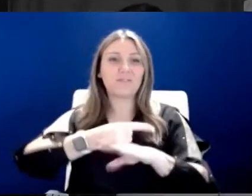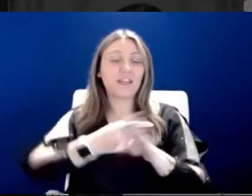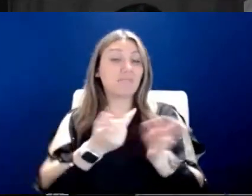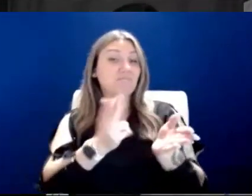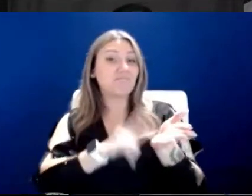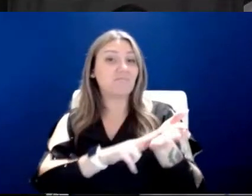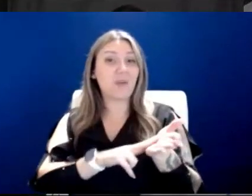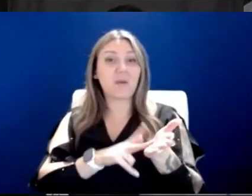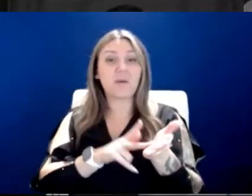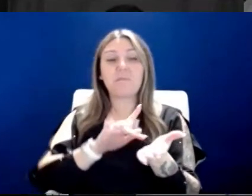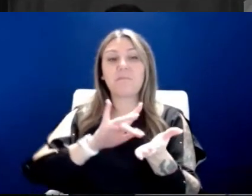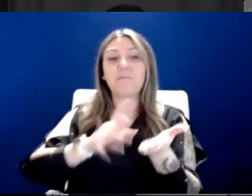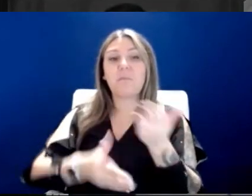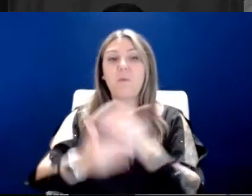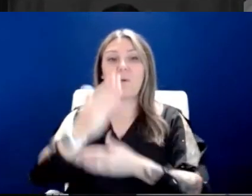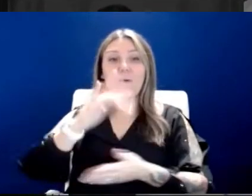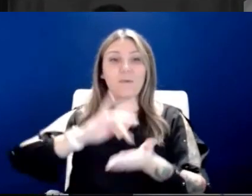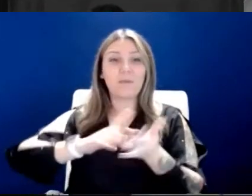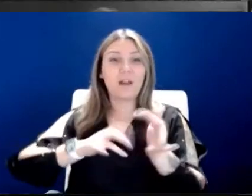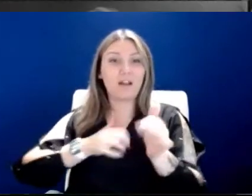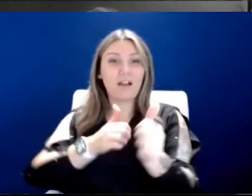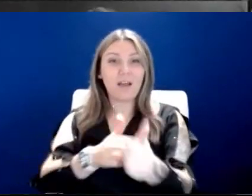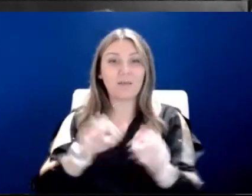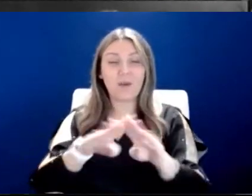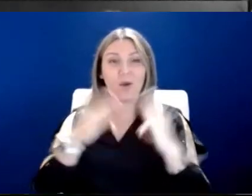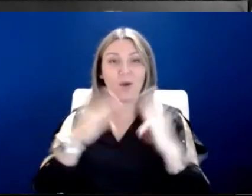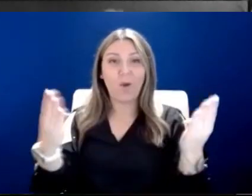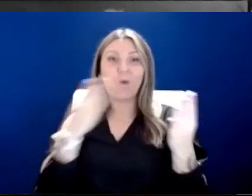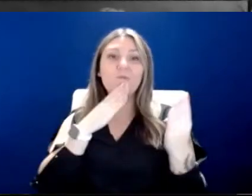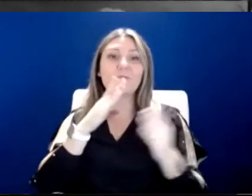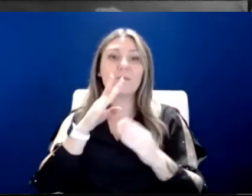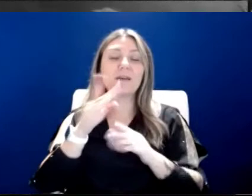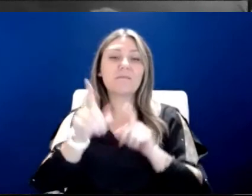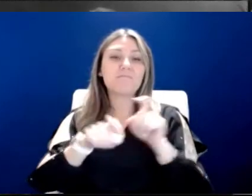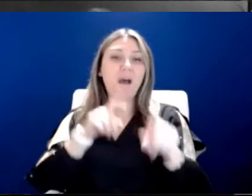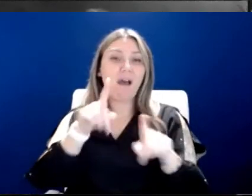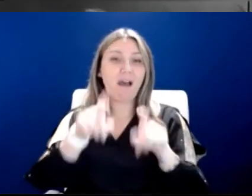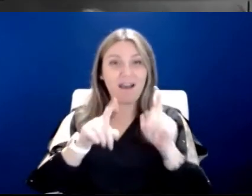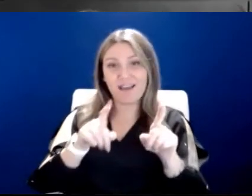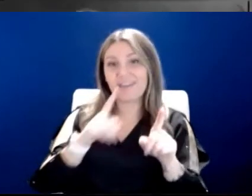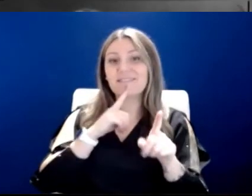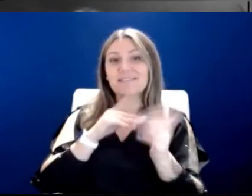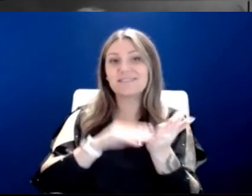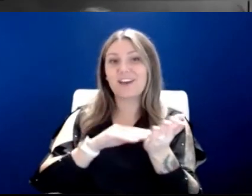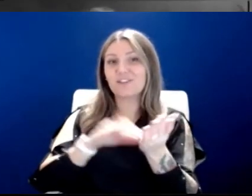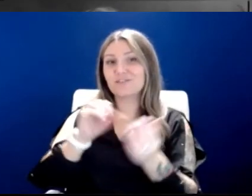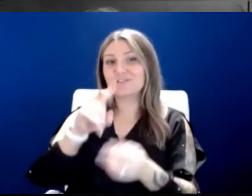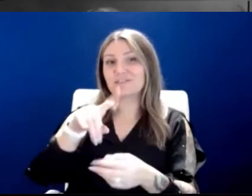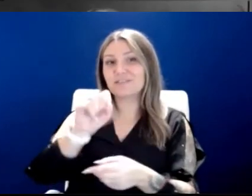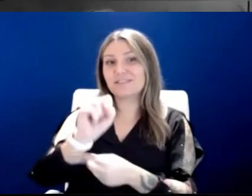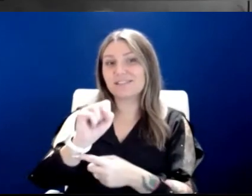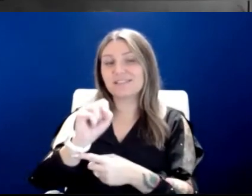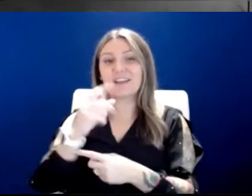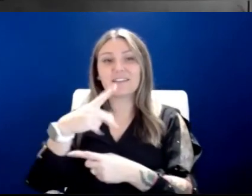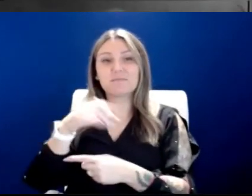and open mics with Dr. Stites podcasts. Now everywhere podcasts are available.